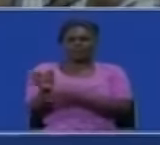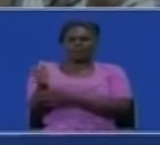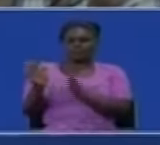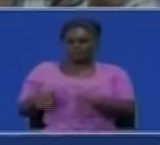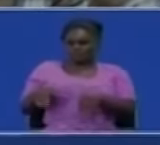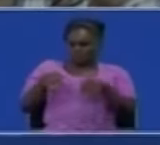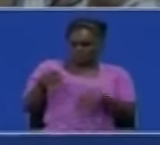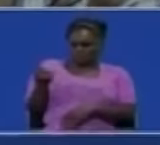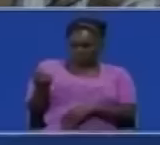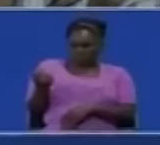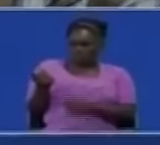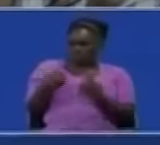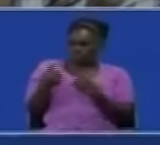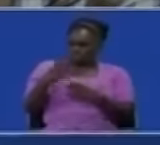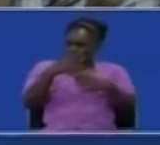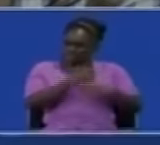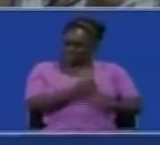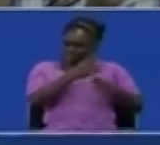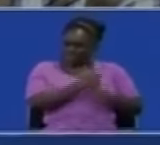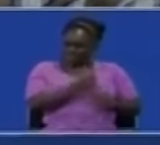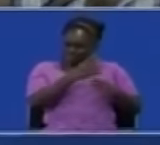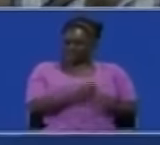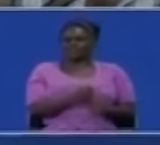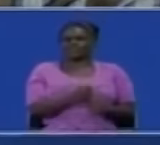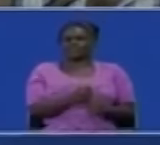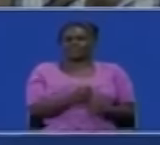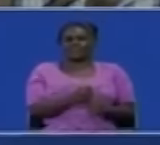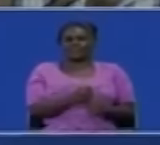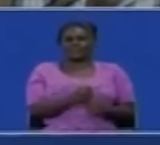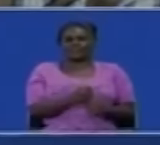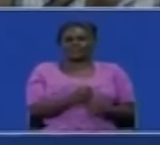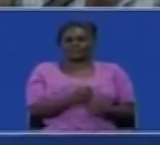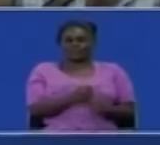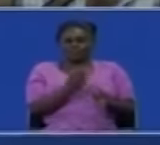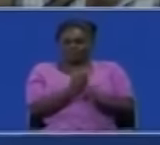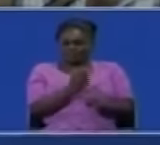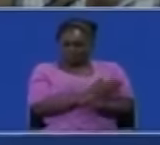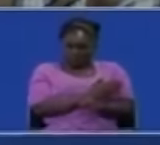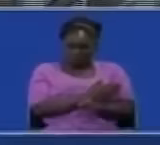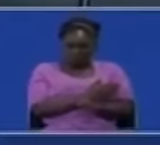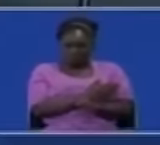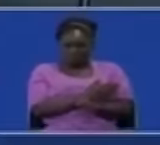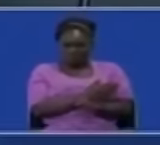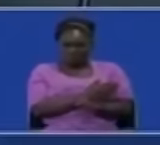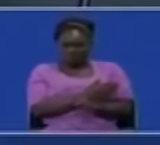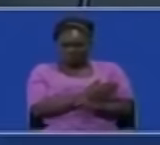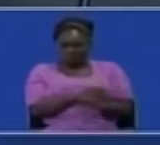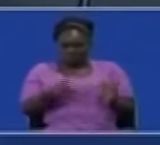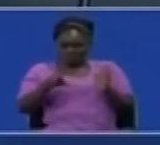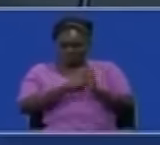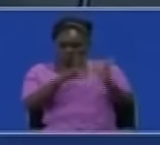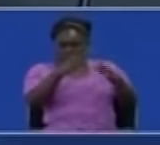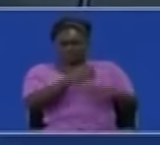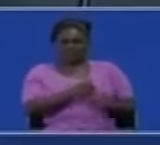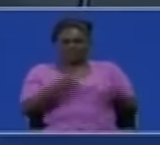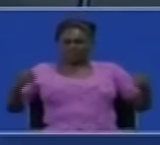hold that thought, because you keep talking about trust and everyone is talking about that. Before we come to how you legislate trust,